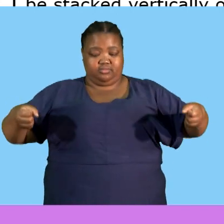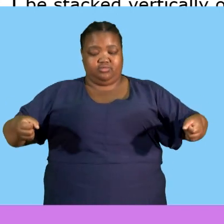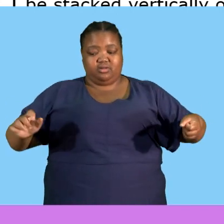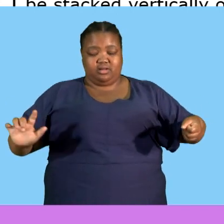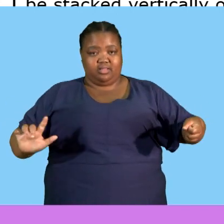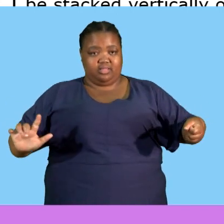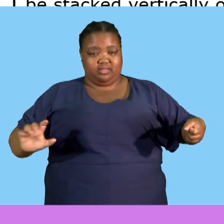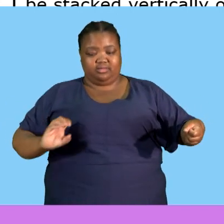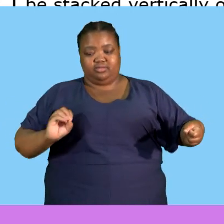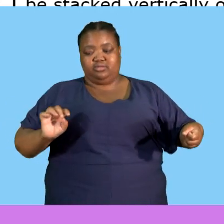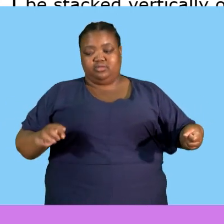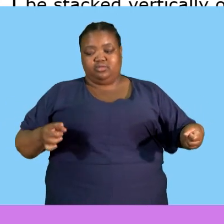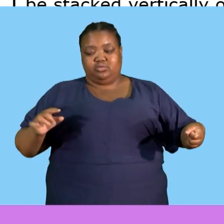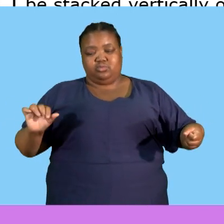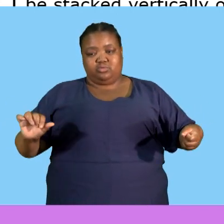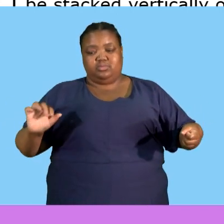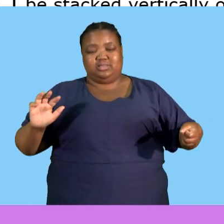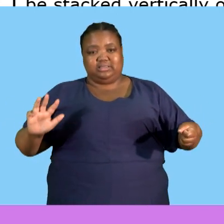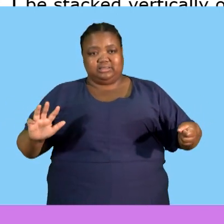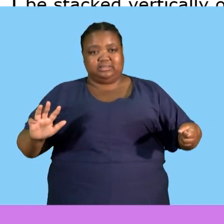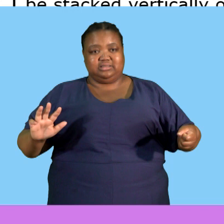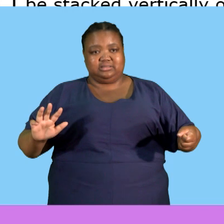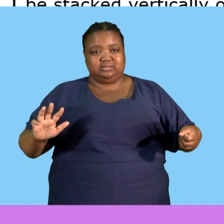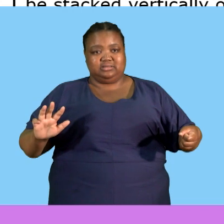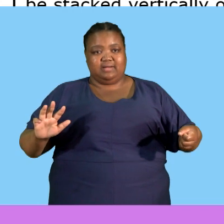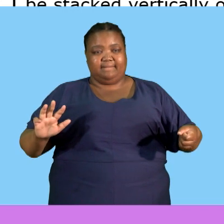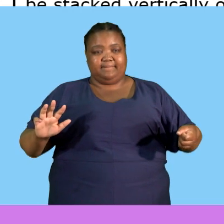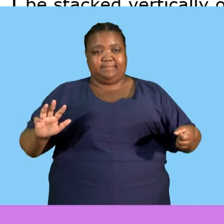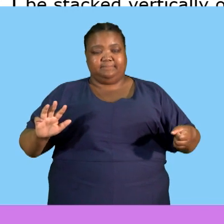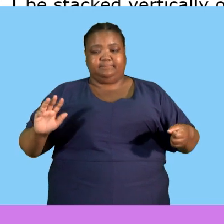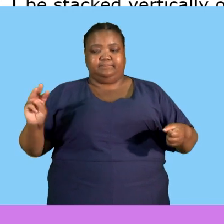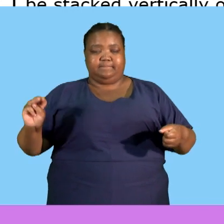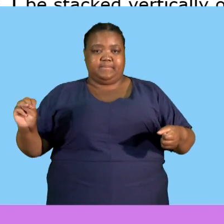meters divided by the length of the crate of